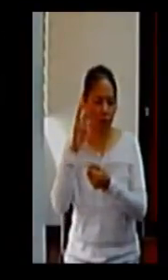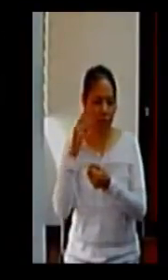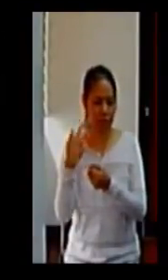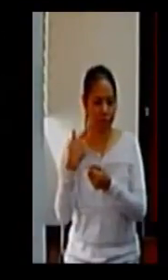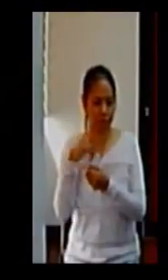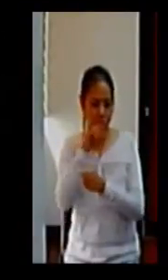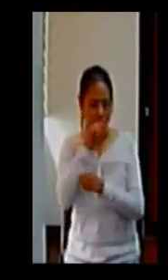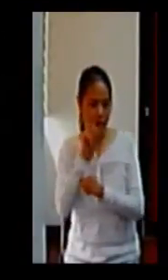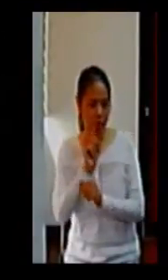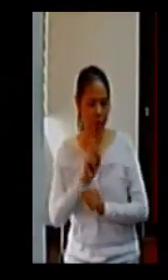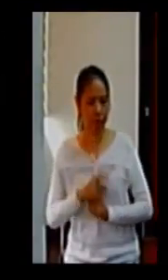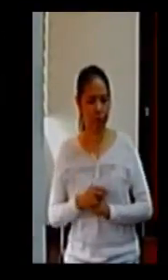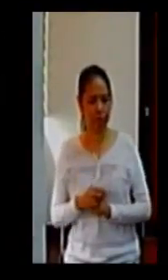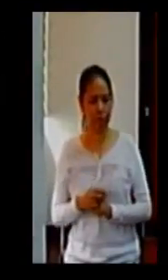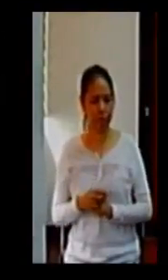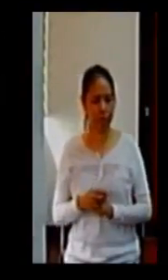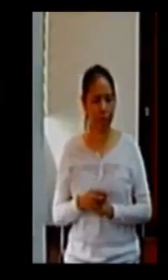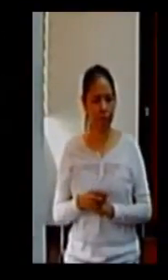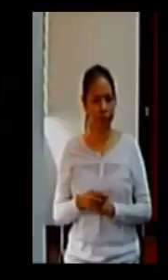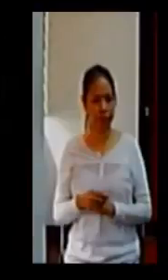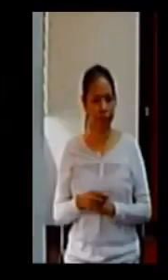witnesses?